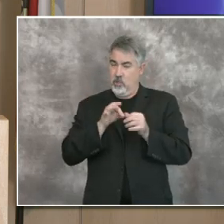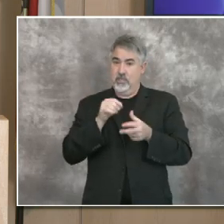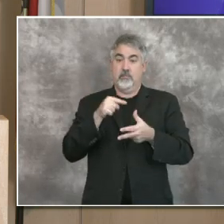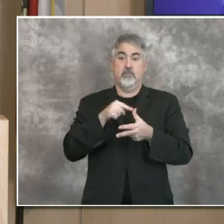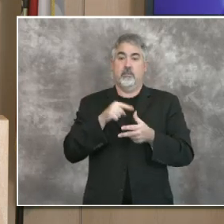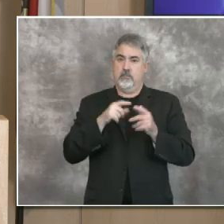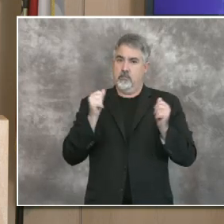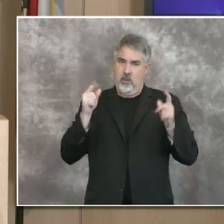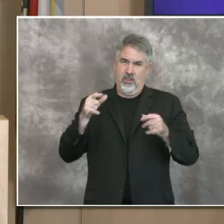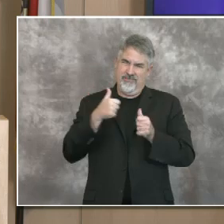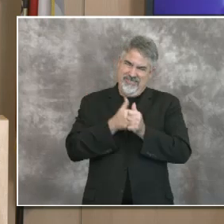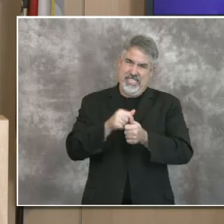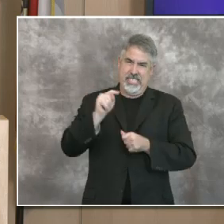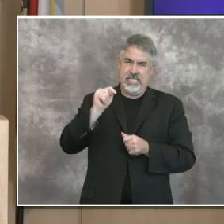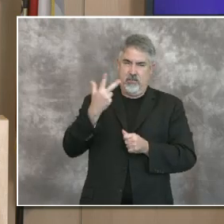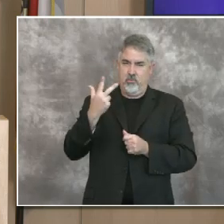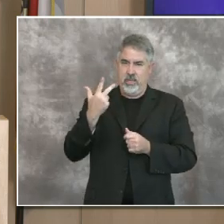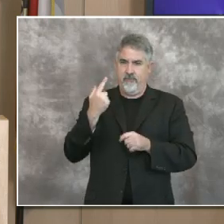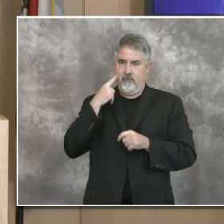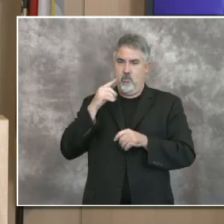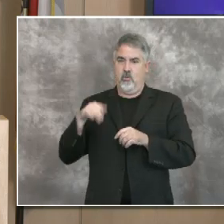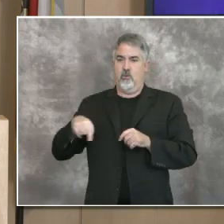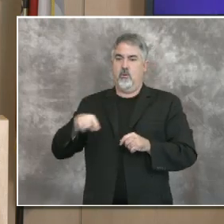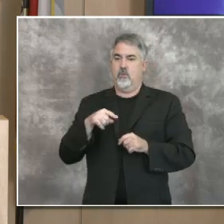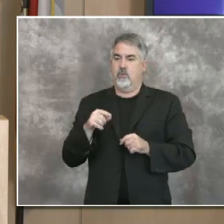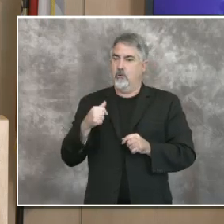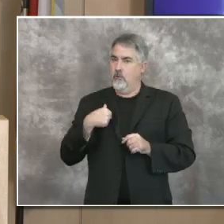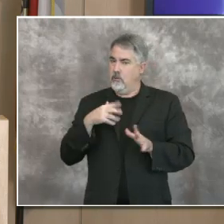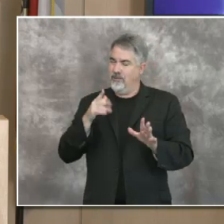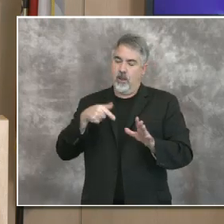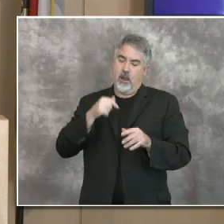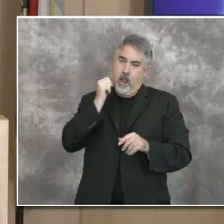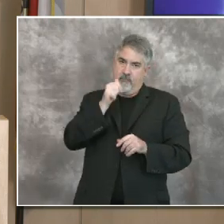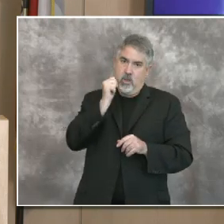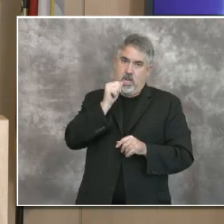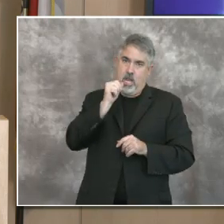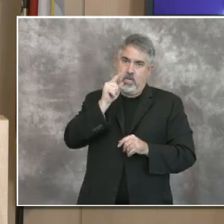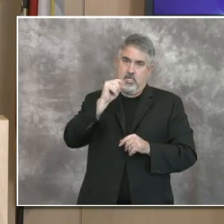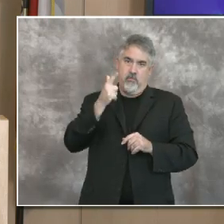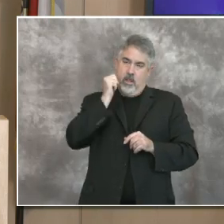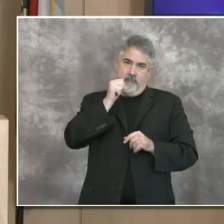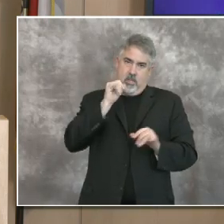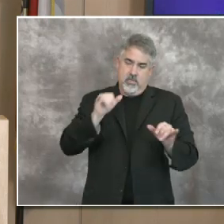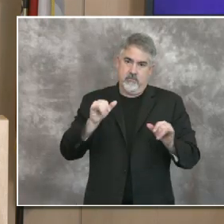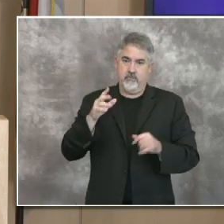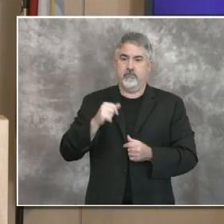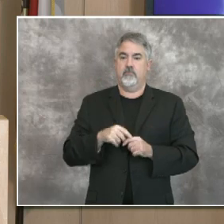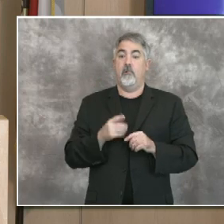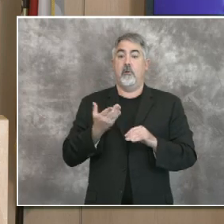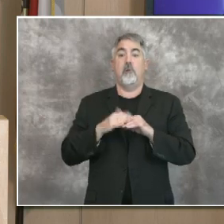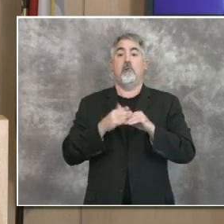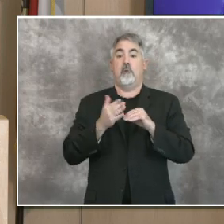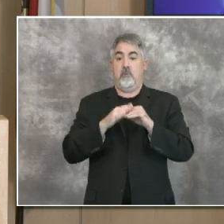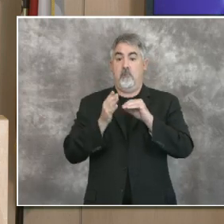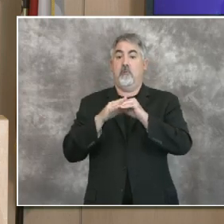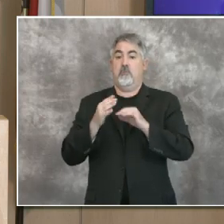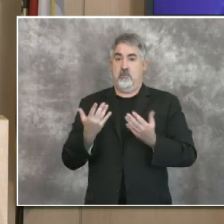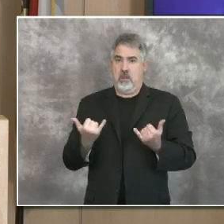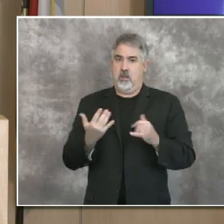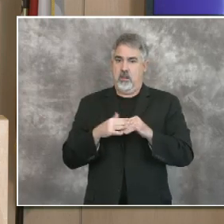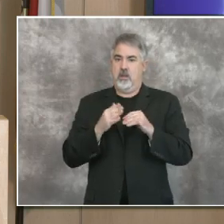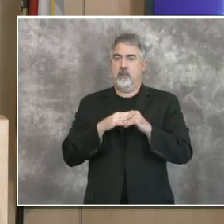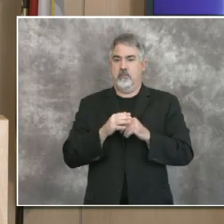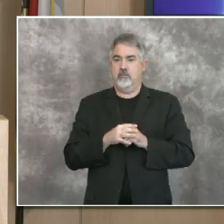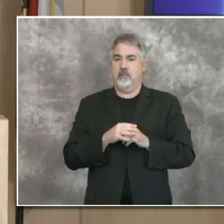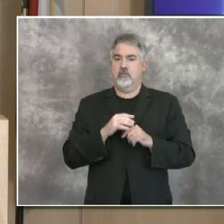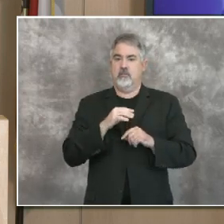we need to be doing daily and are doing daily, but what we need to be significantly increasing in order to be in a position to meet the daily